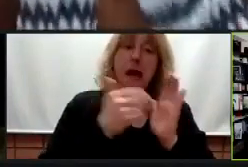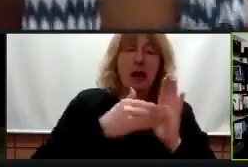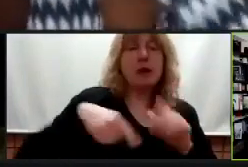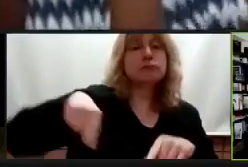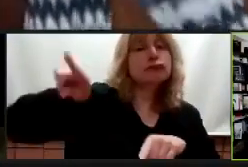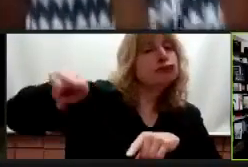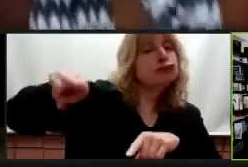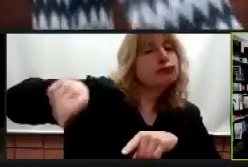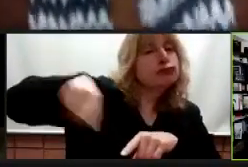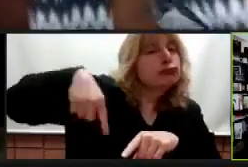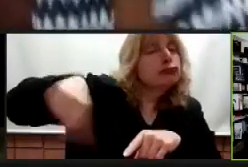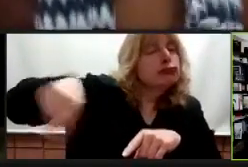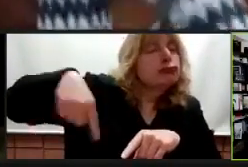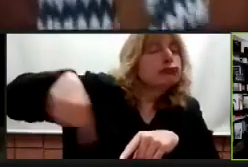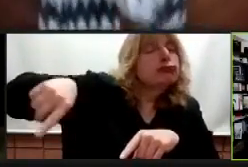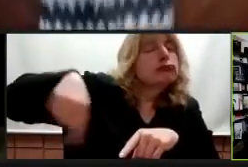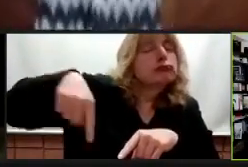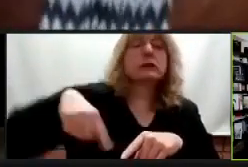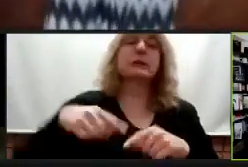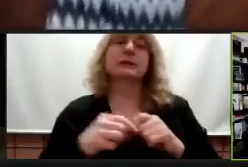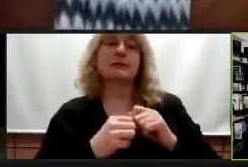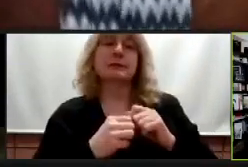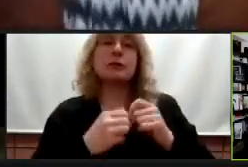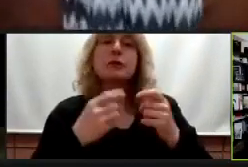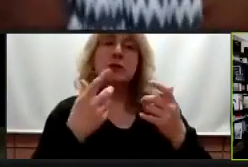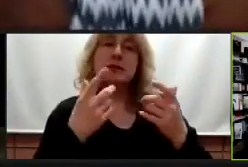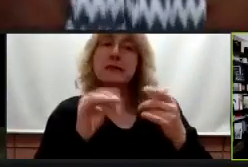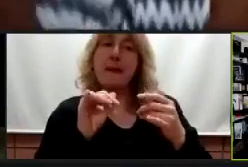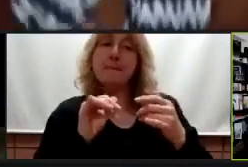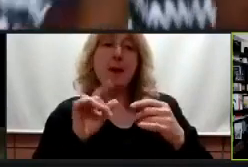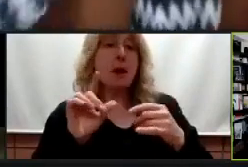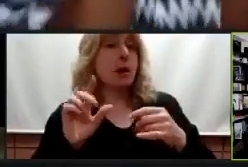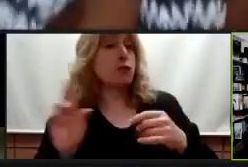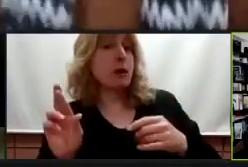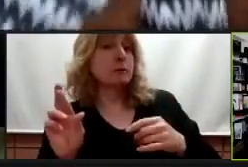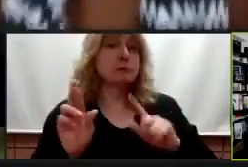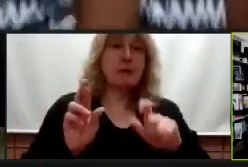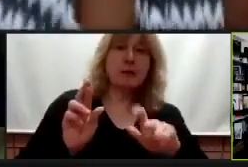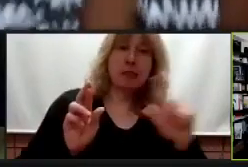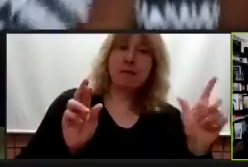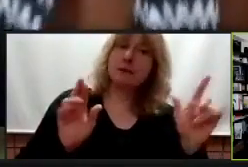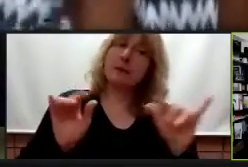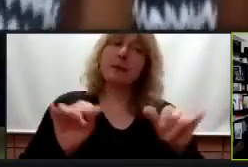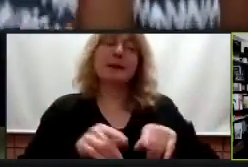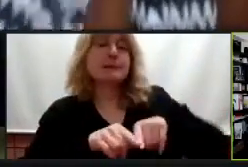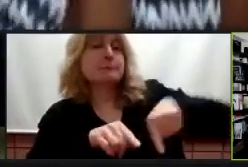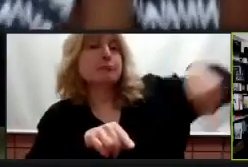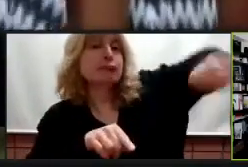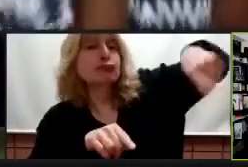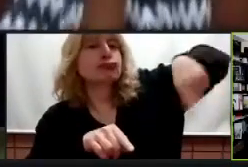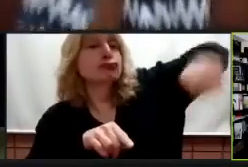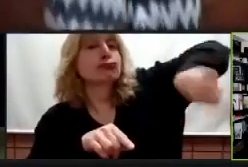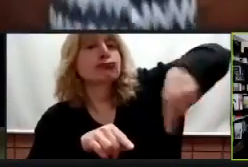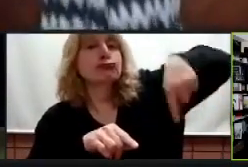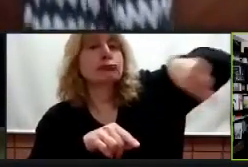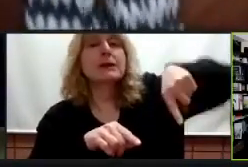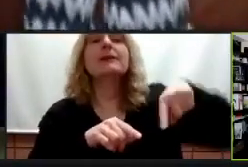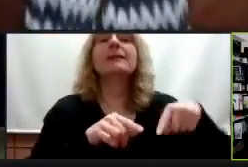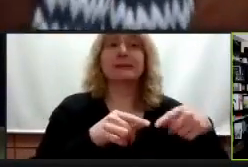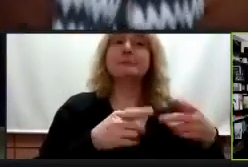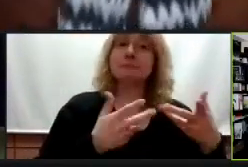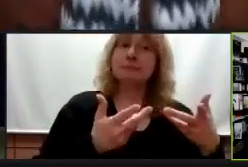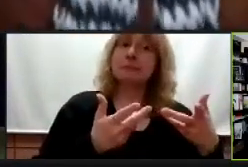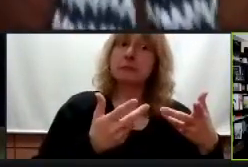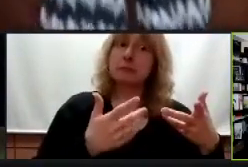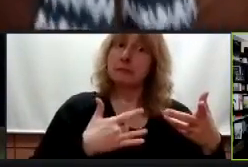shake, shake, shake, shake, shake, shake, shake. What we do on one side, we do on the other. Shake, shake, shake, shake, shake, shake, shake, shake, shake. Right? If